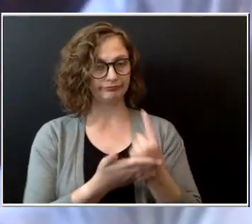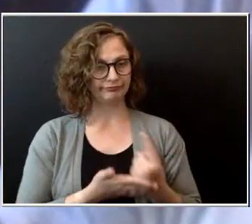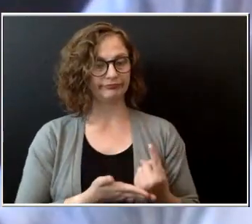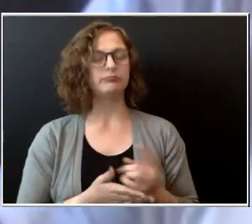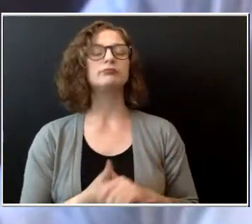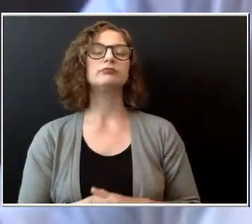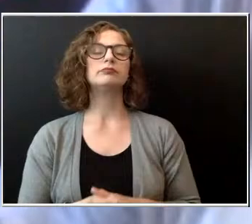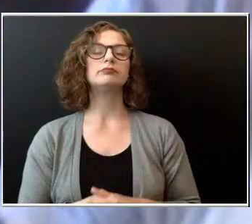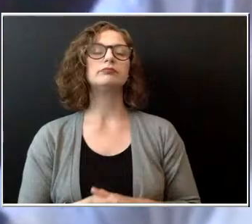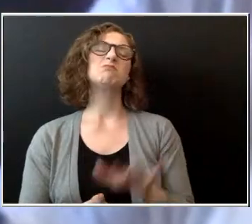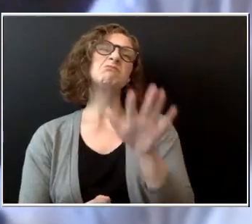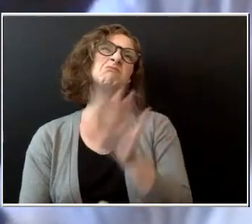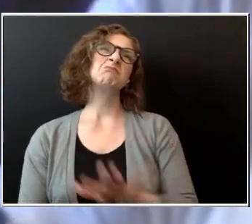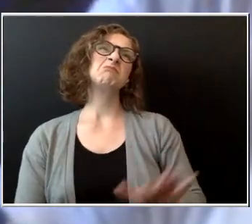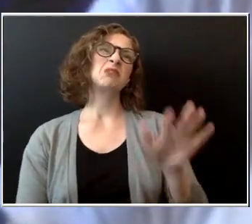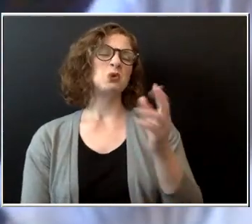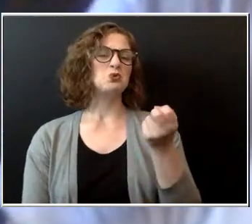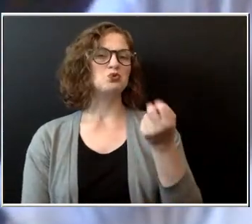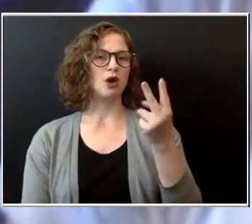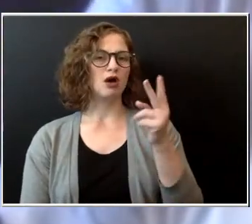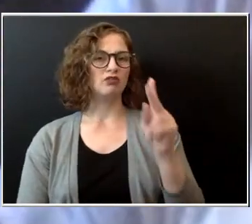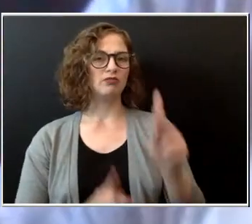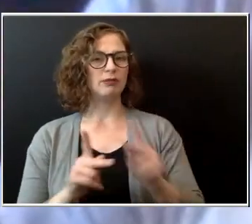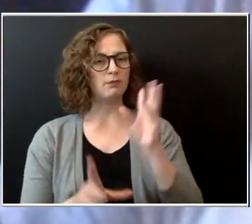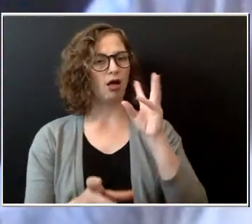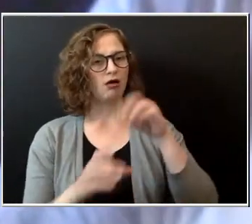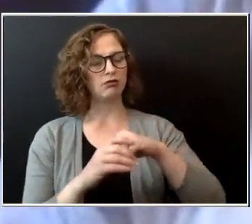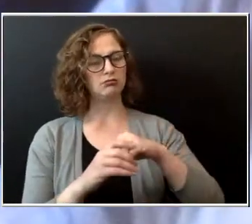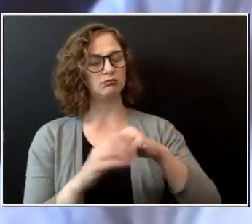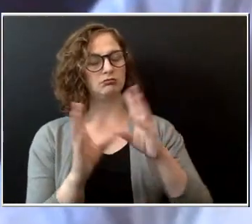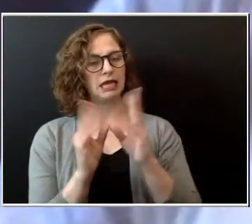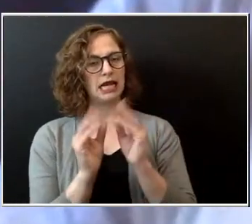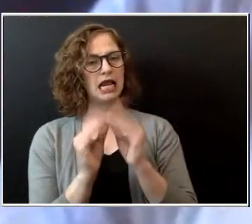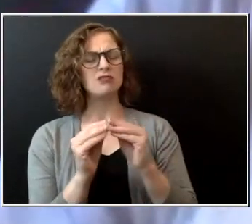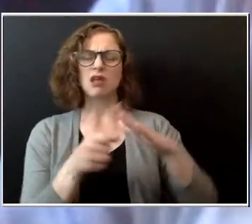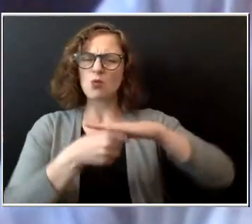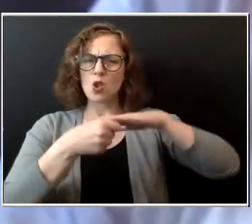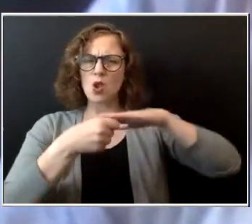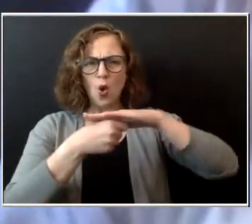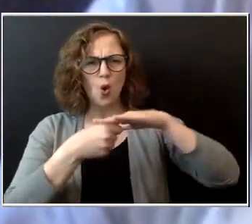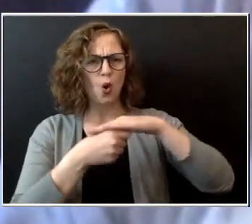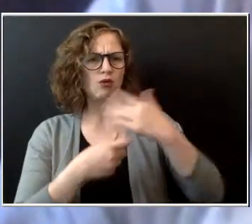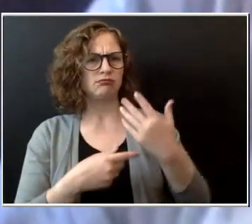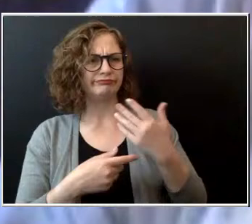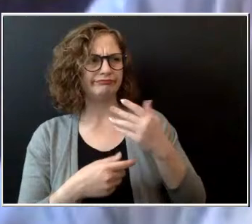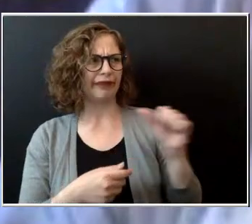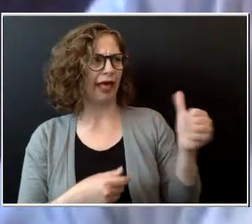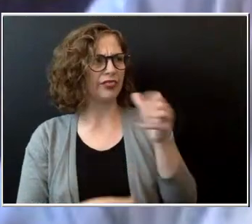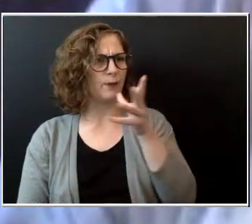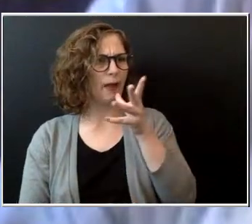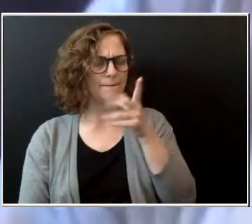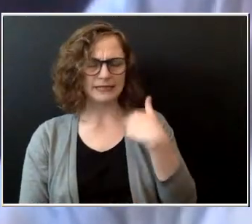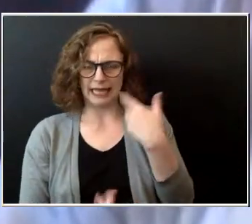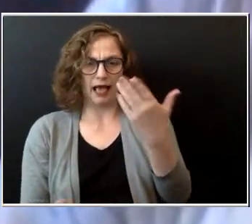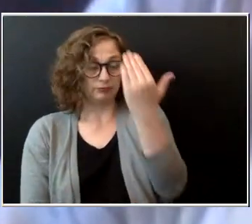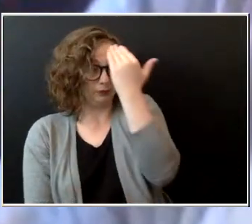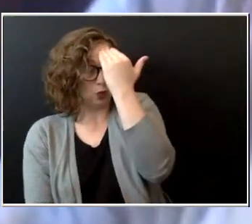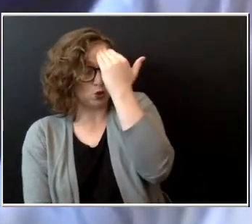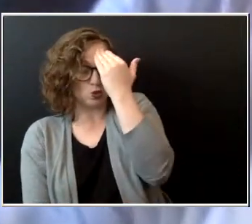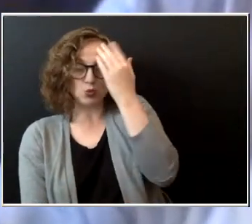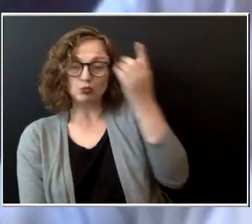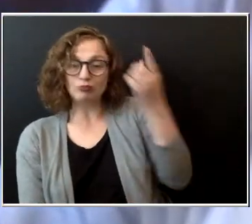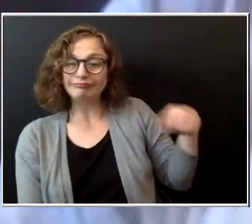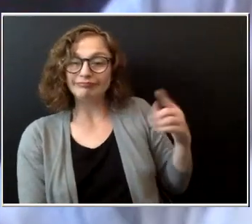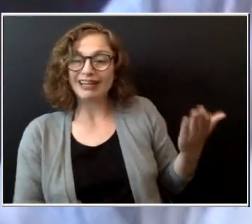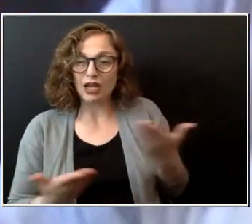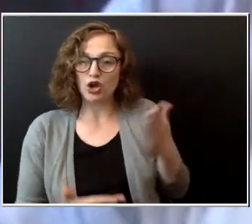12 people in the meeting, and they were local people. They were moms I knew in Beloit. So it was